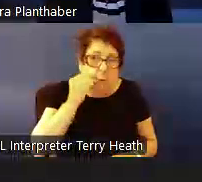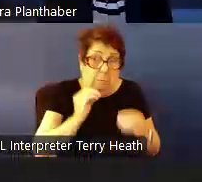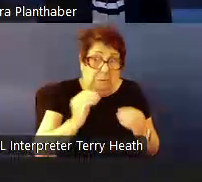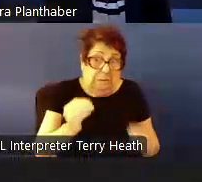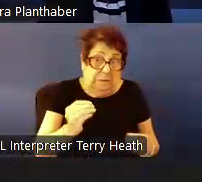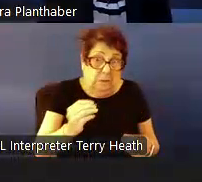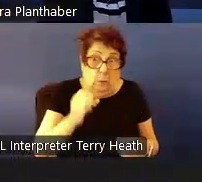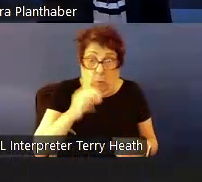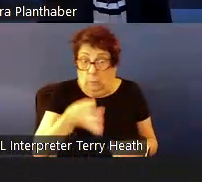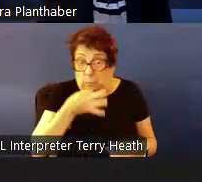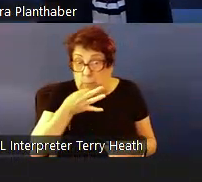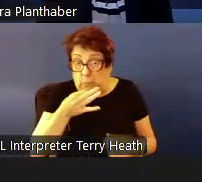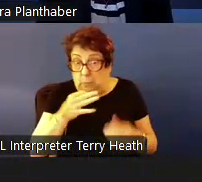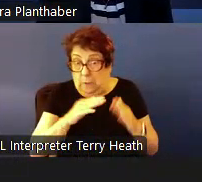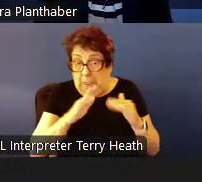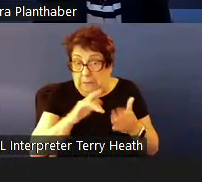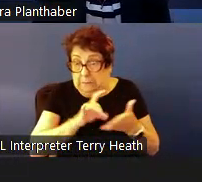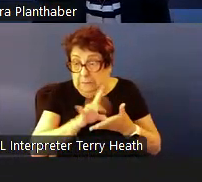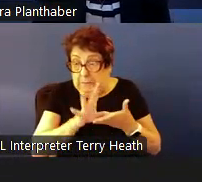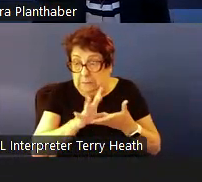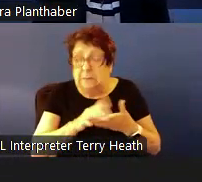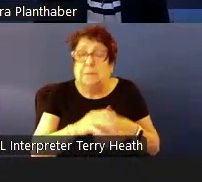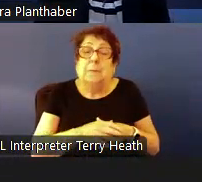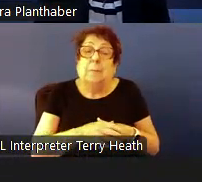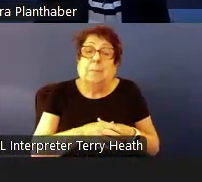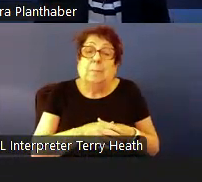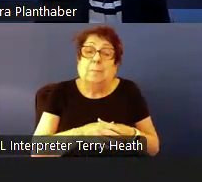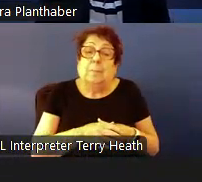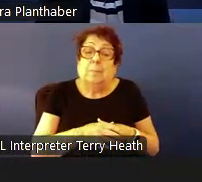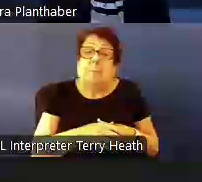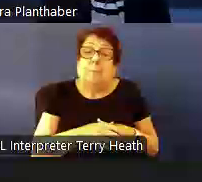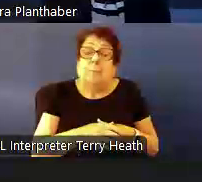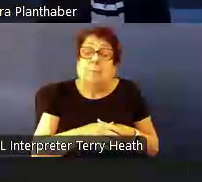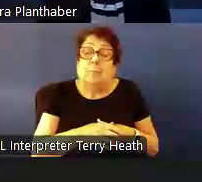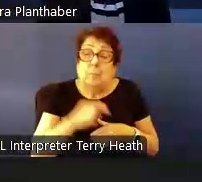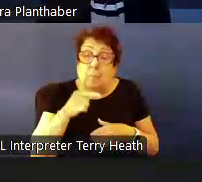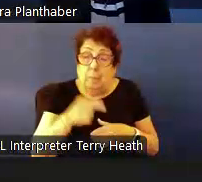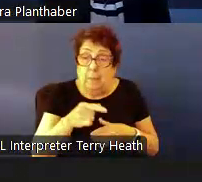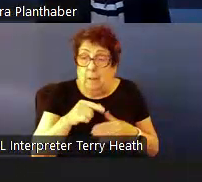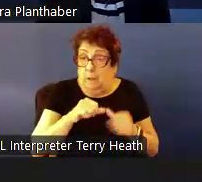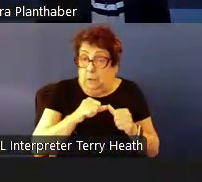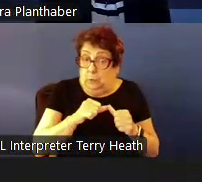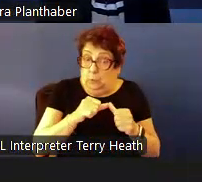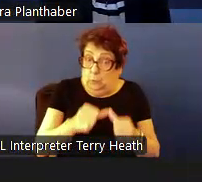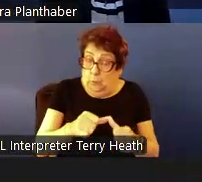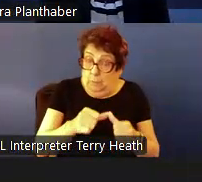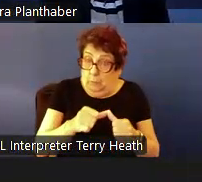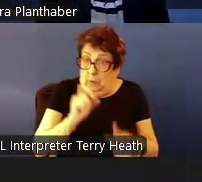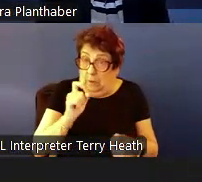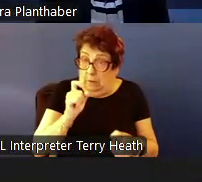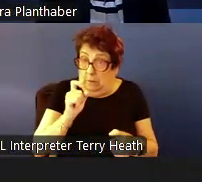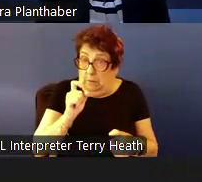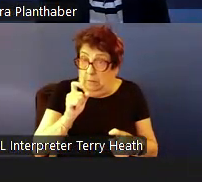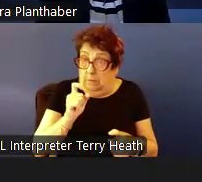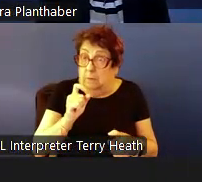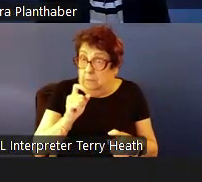said, I'm stealing it, that these durable and evolving partnerships can not only help address those acute